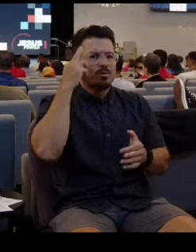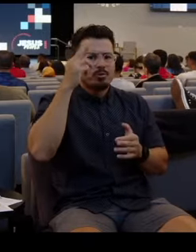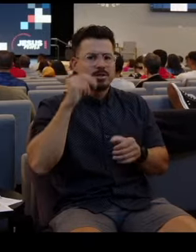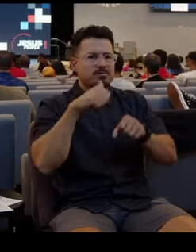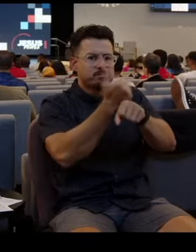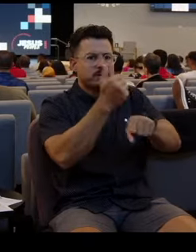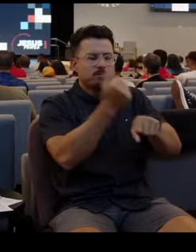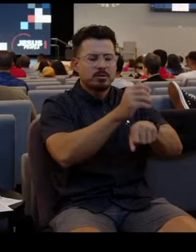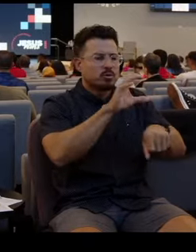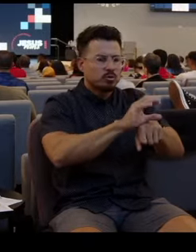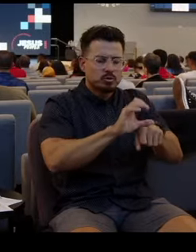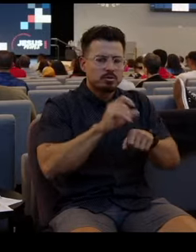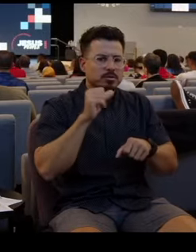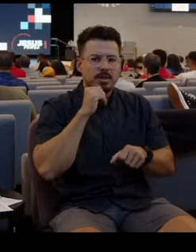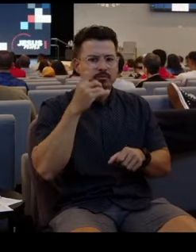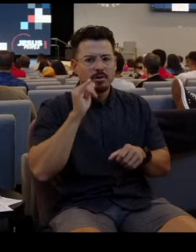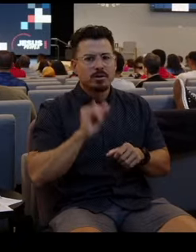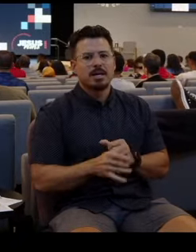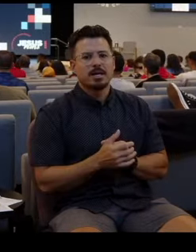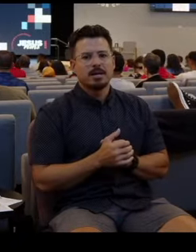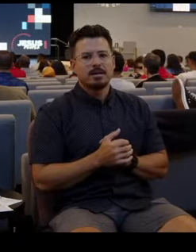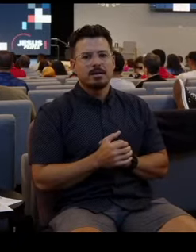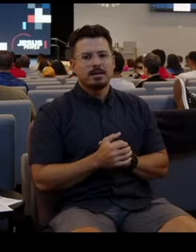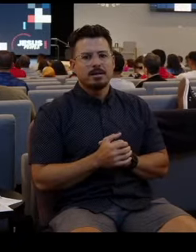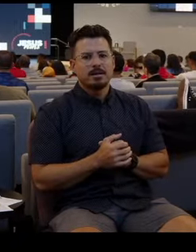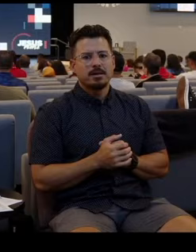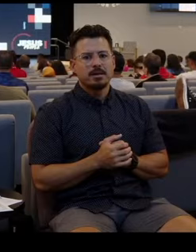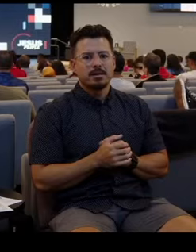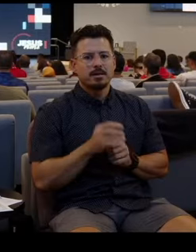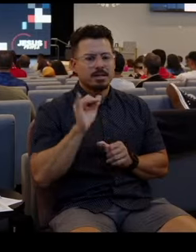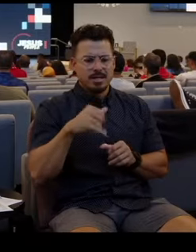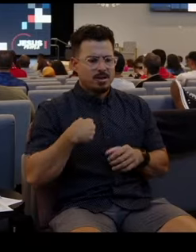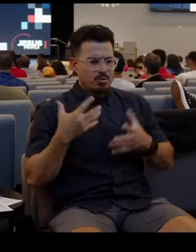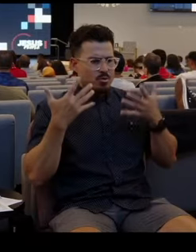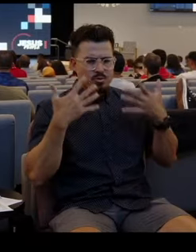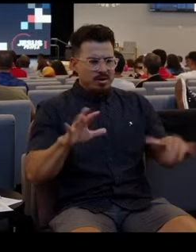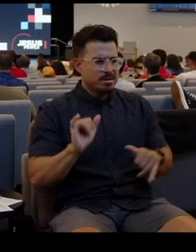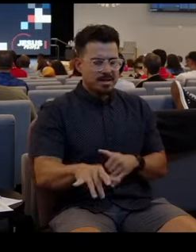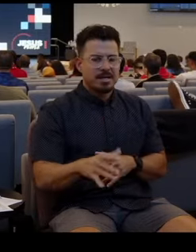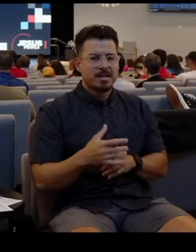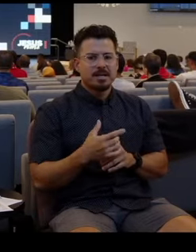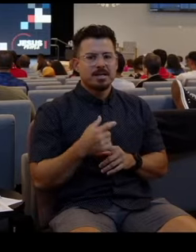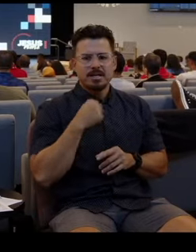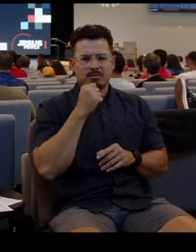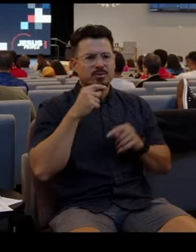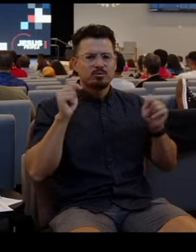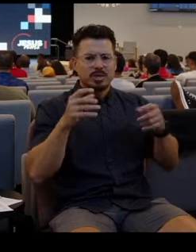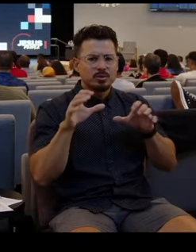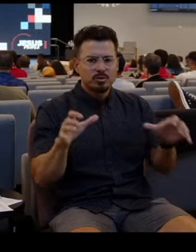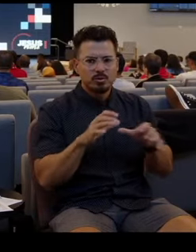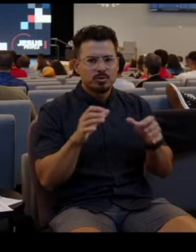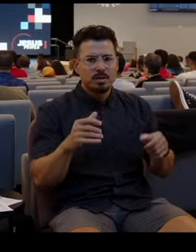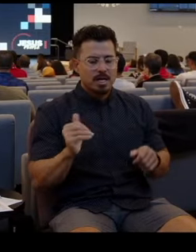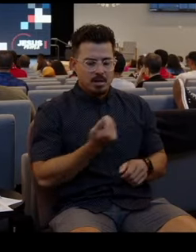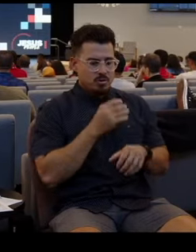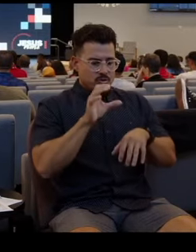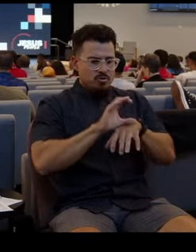In other words, that is definitely not something, a method that we employ here. Our churches do it here.